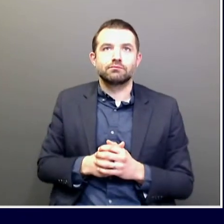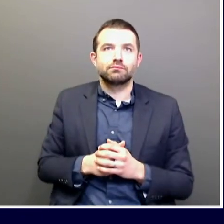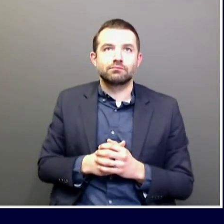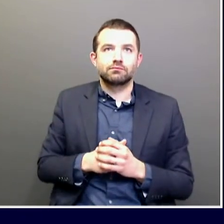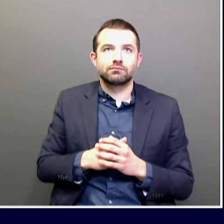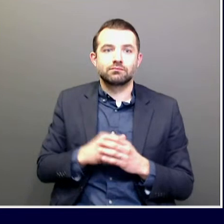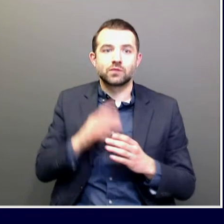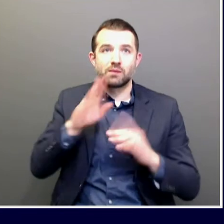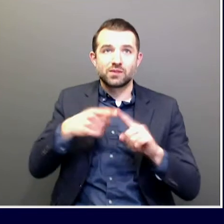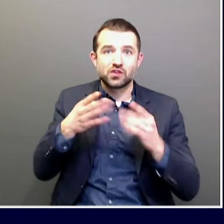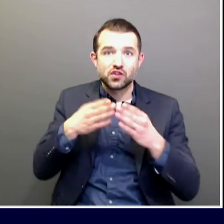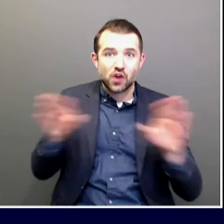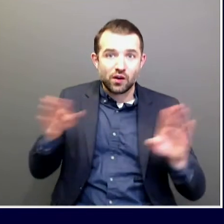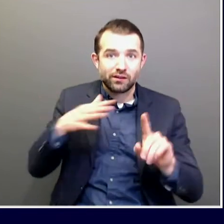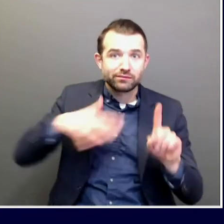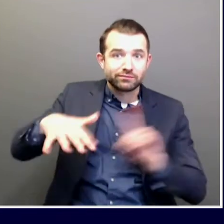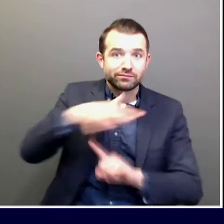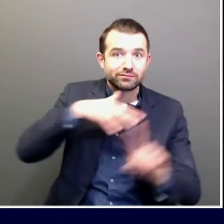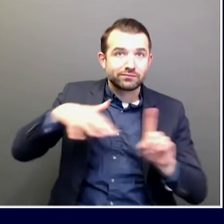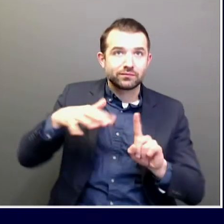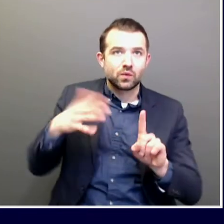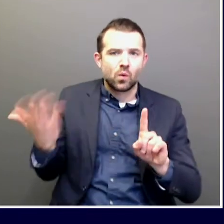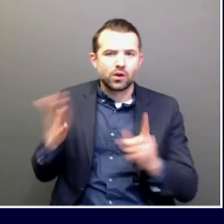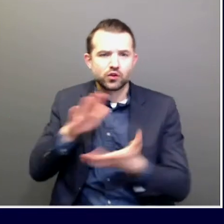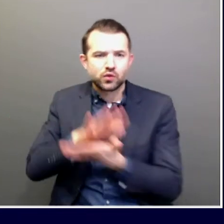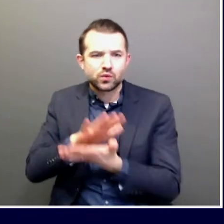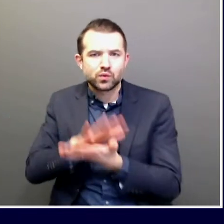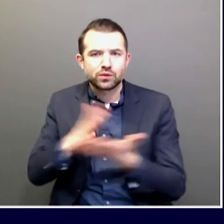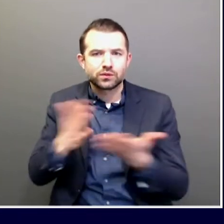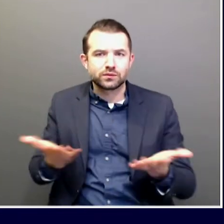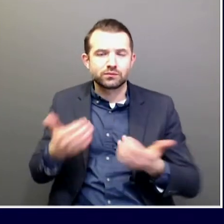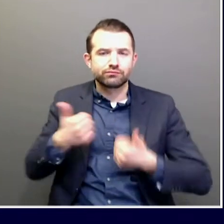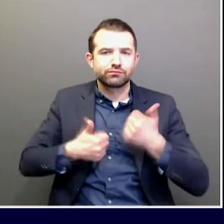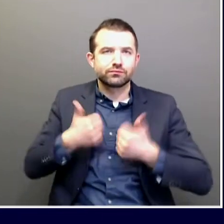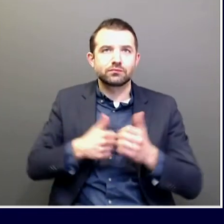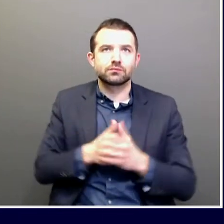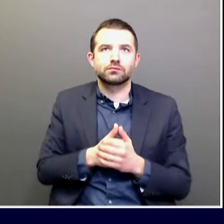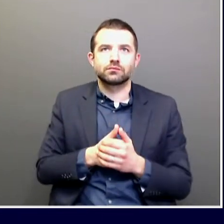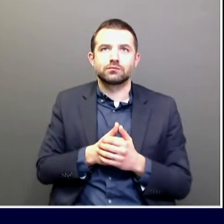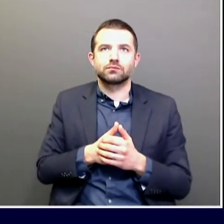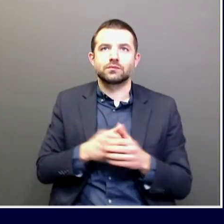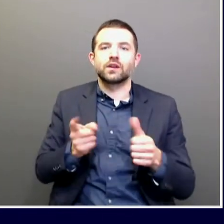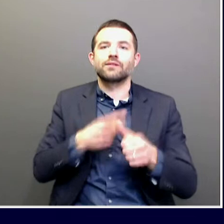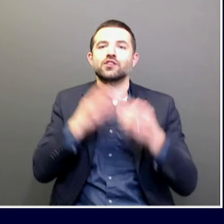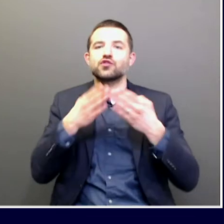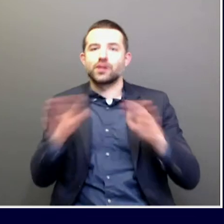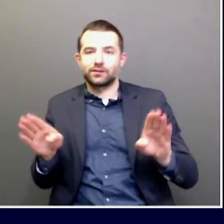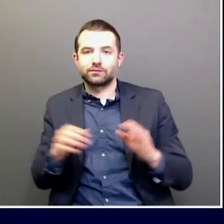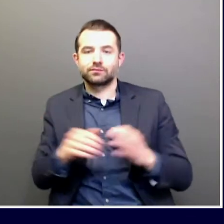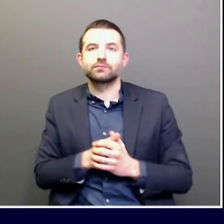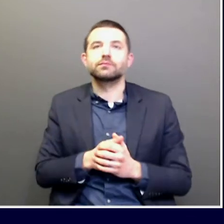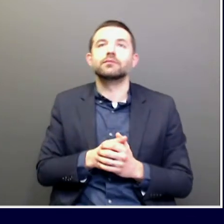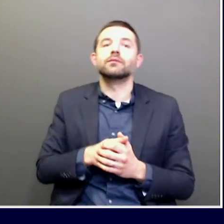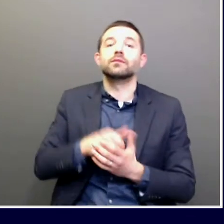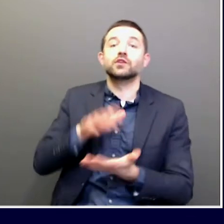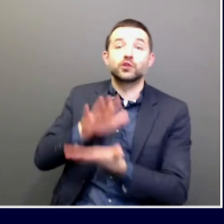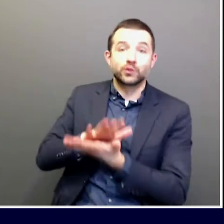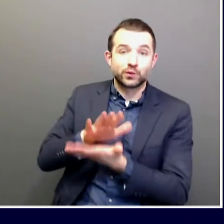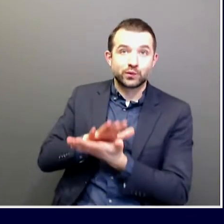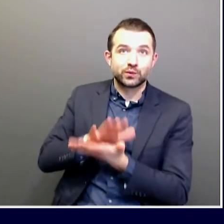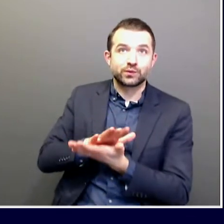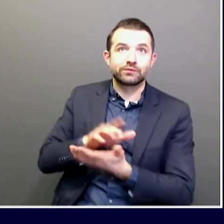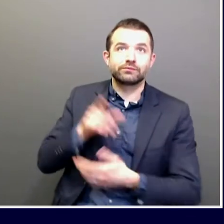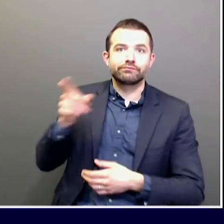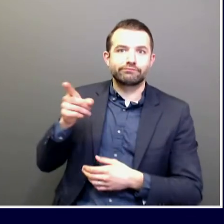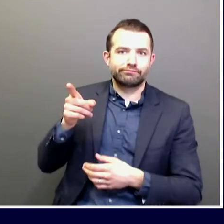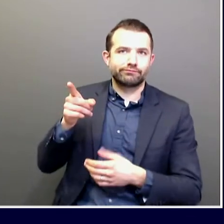the US CDC's recommendation that folks who live in counties where the transmission rates are high or substantial should wear masks in